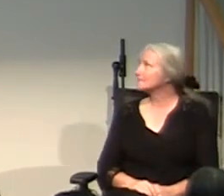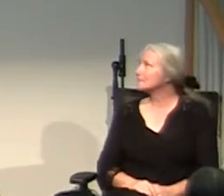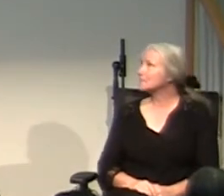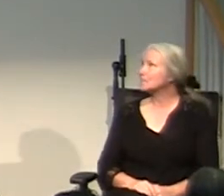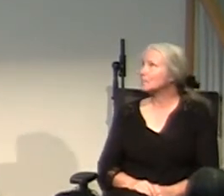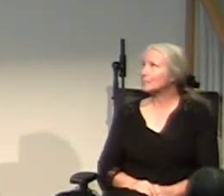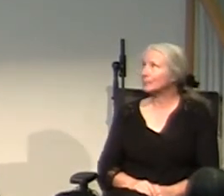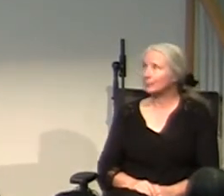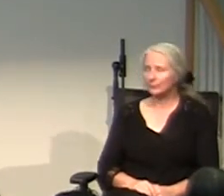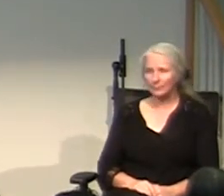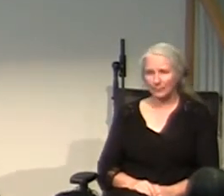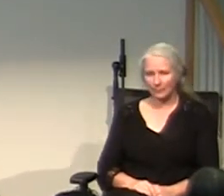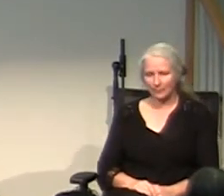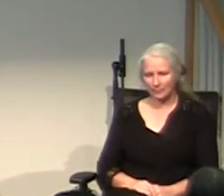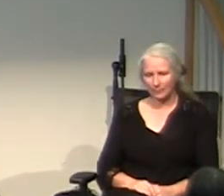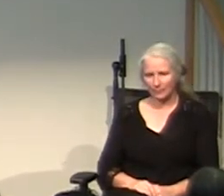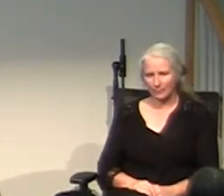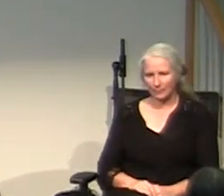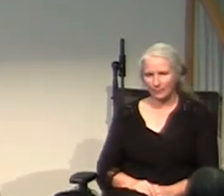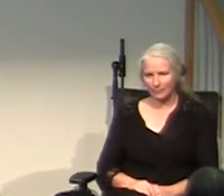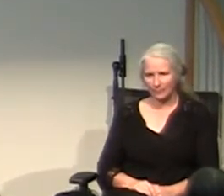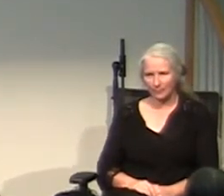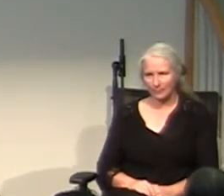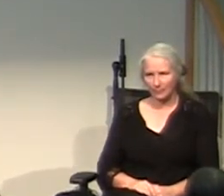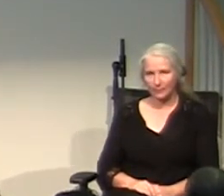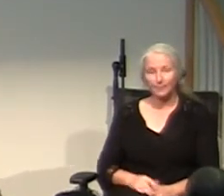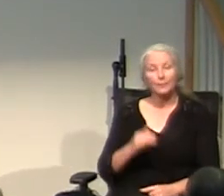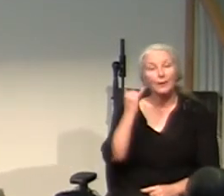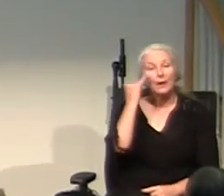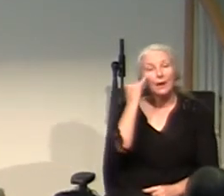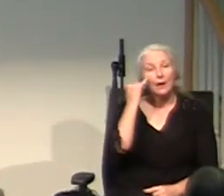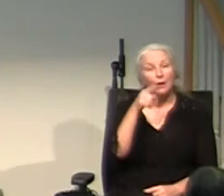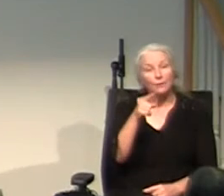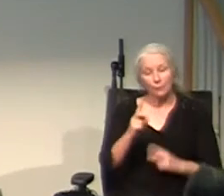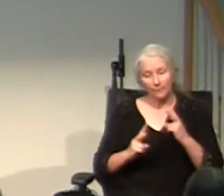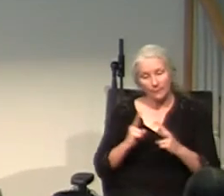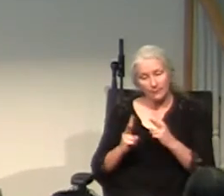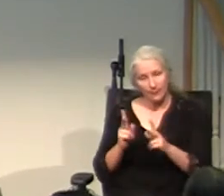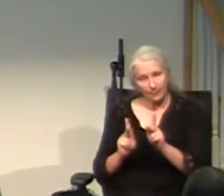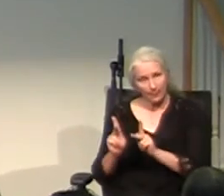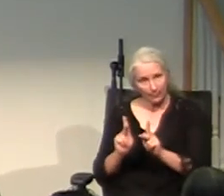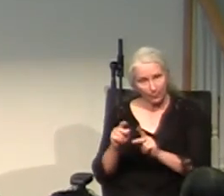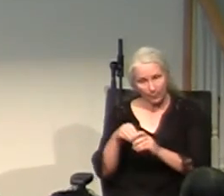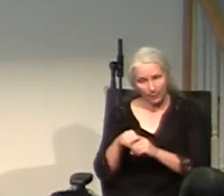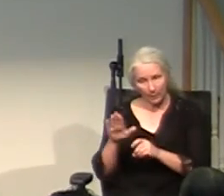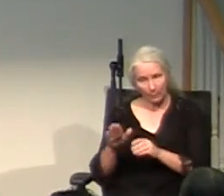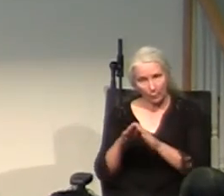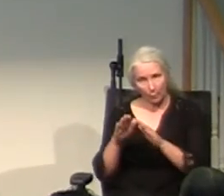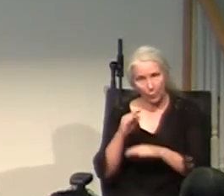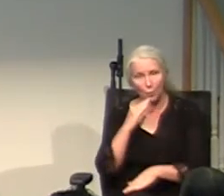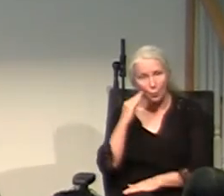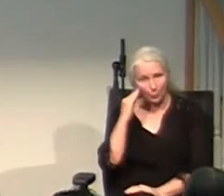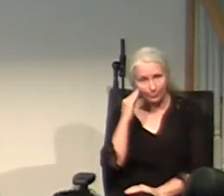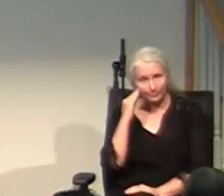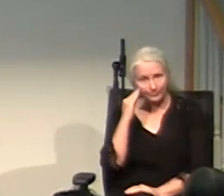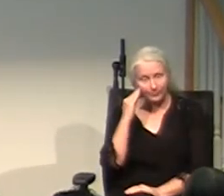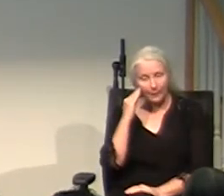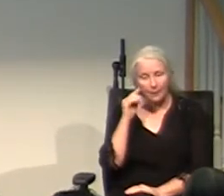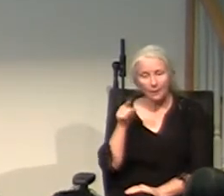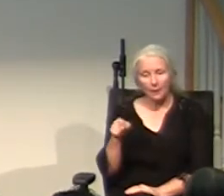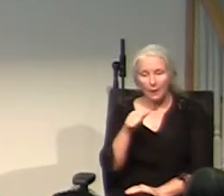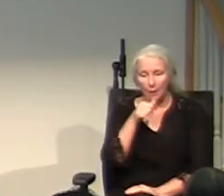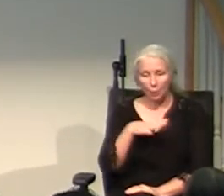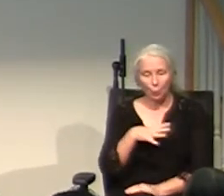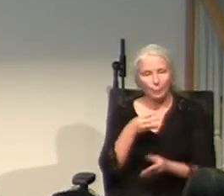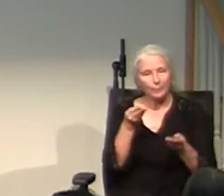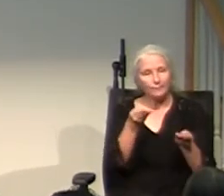say on Sabbath afternoon you're visiting at a home and the hostess feeds you very